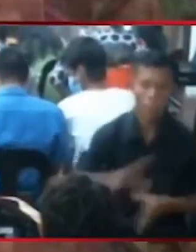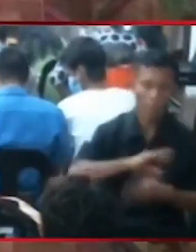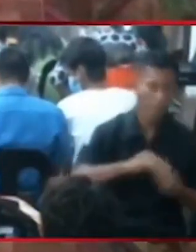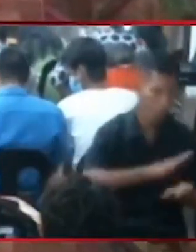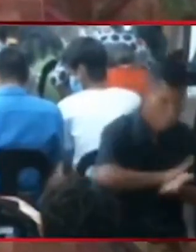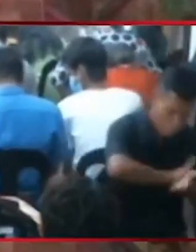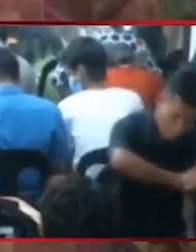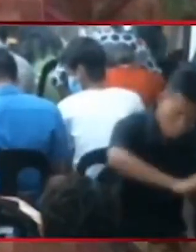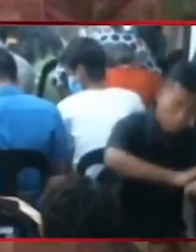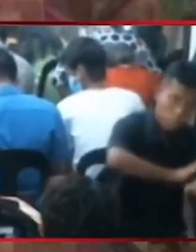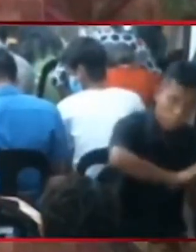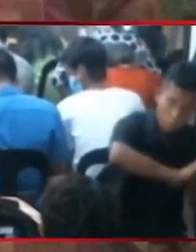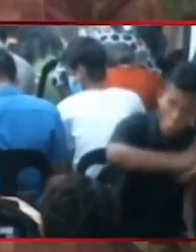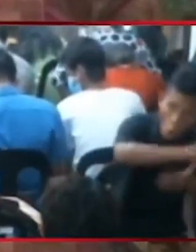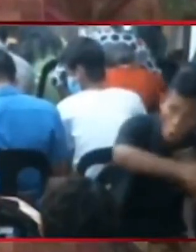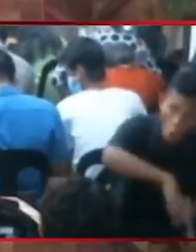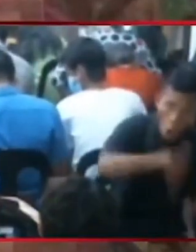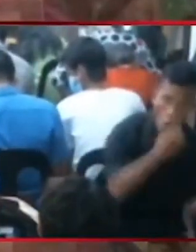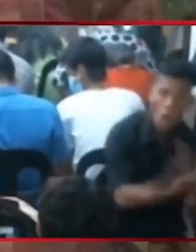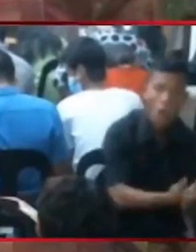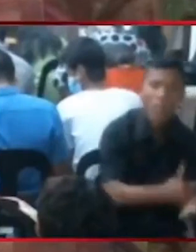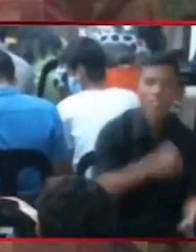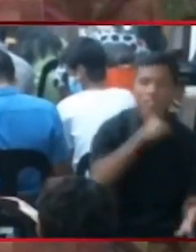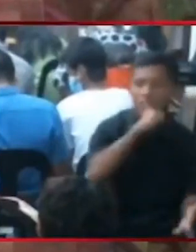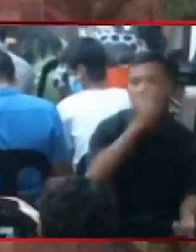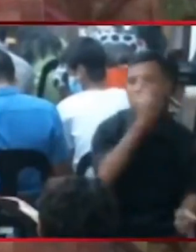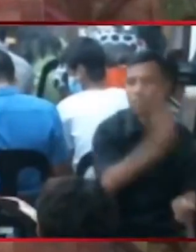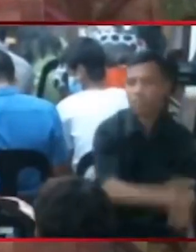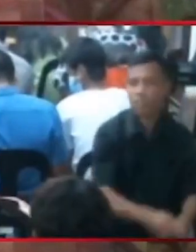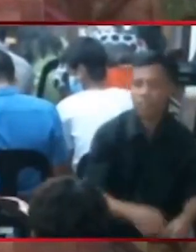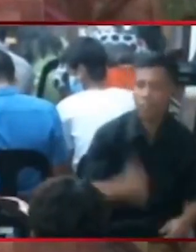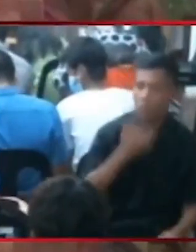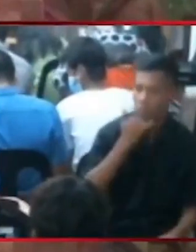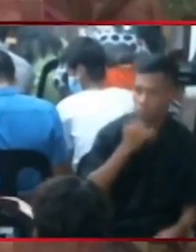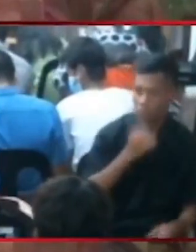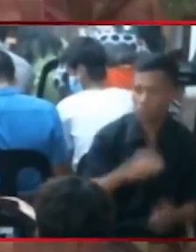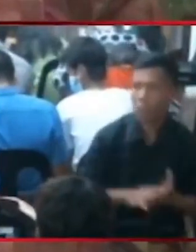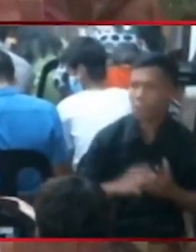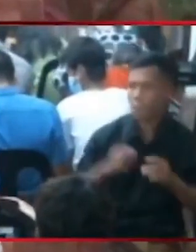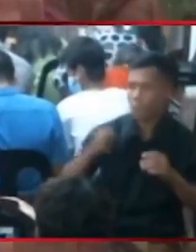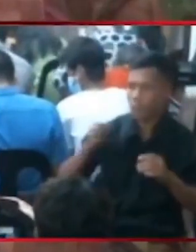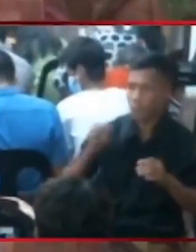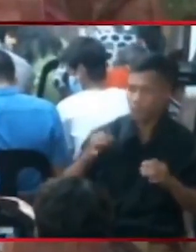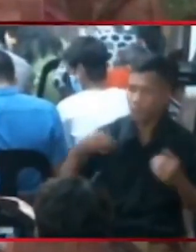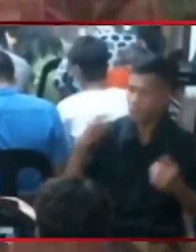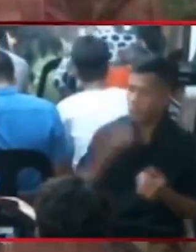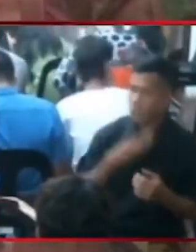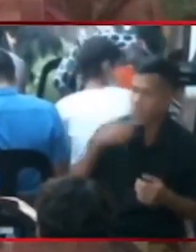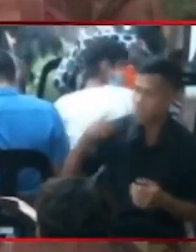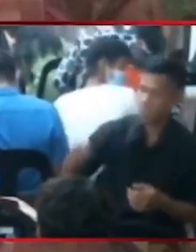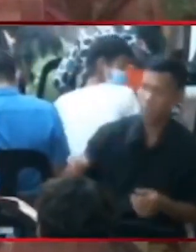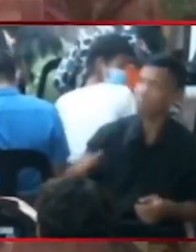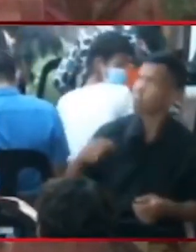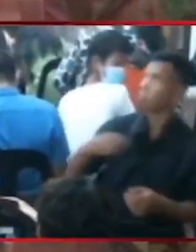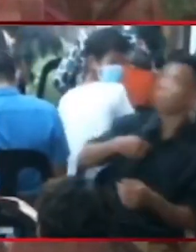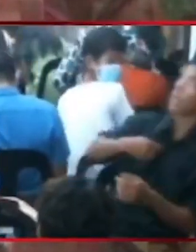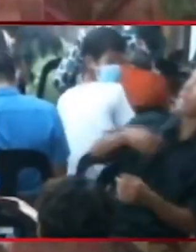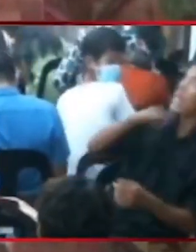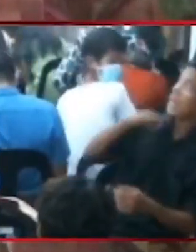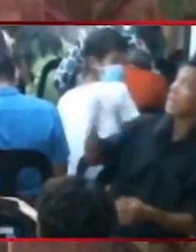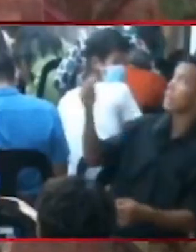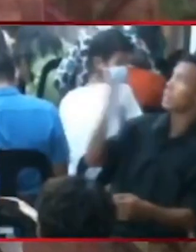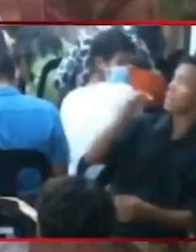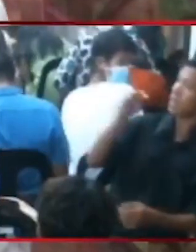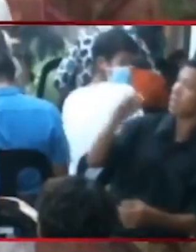all unrighteousness. Verse 10, if we say that we have not sinned, we make him a liar, and his